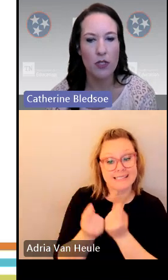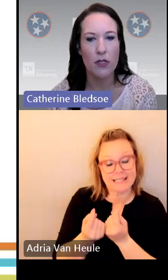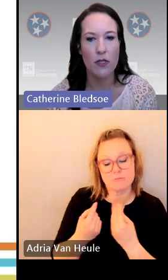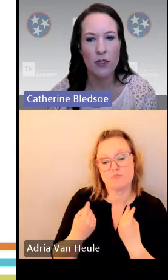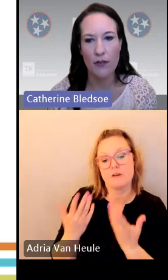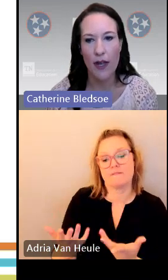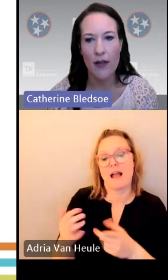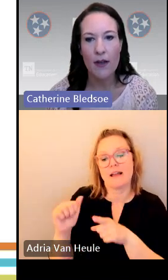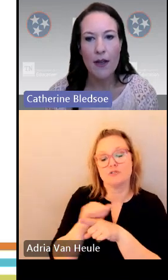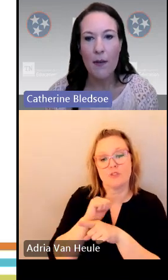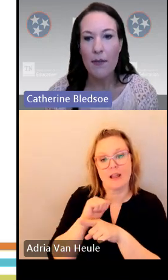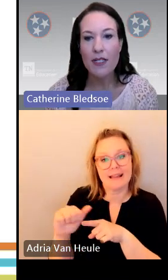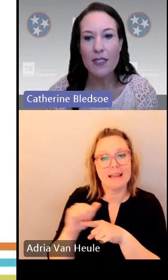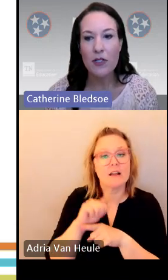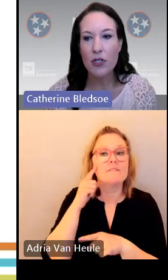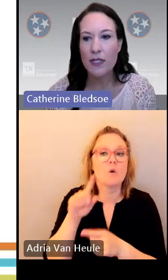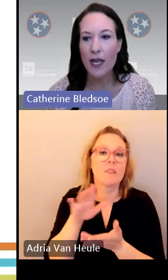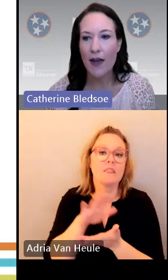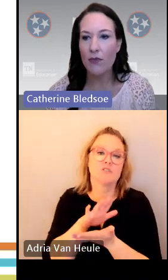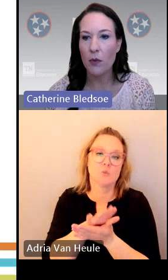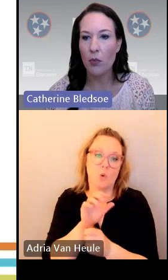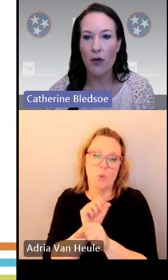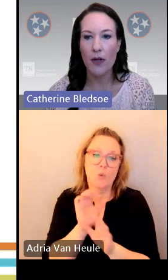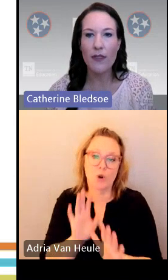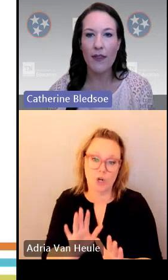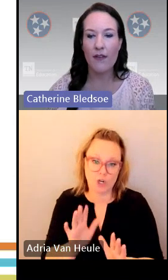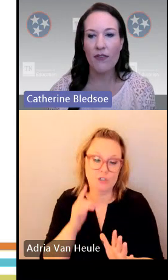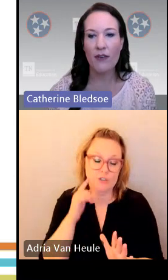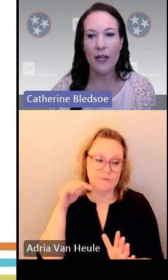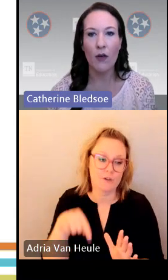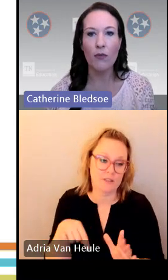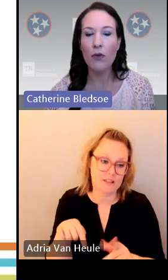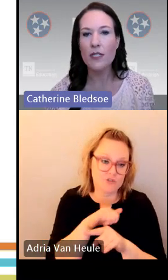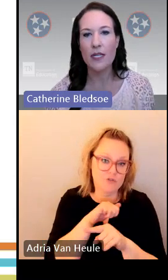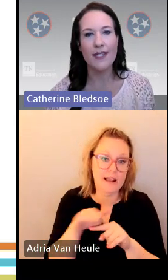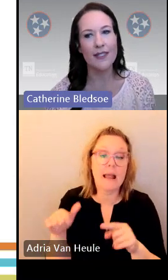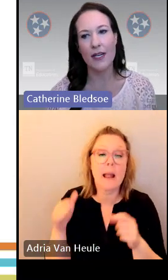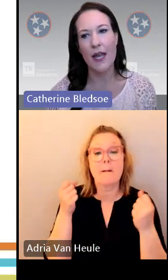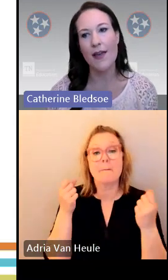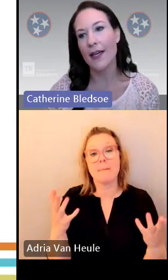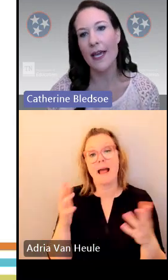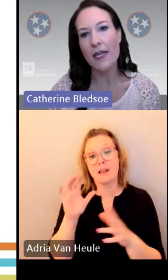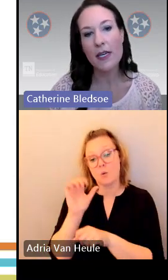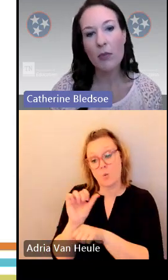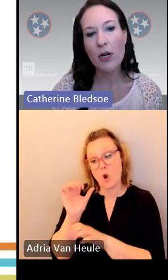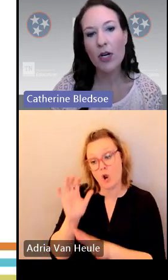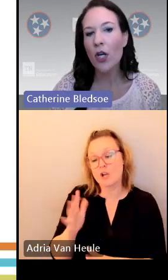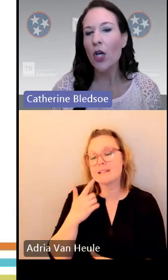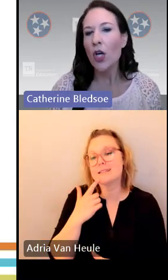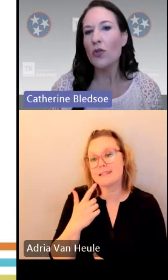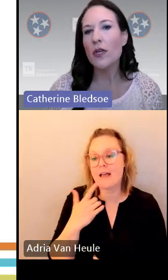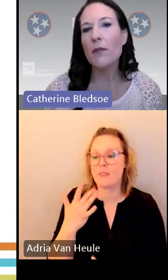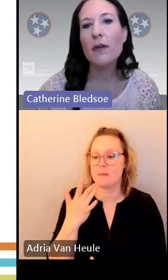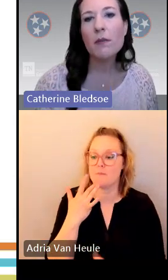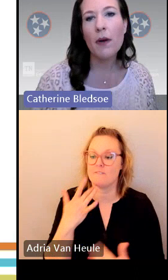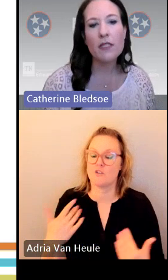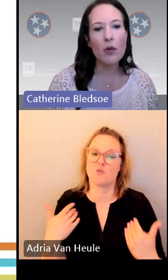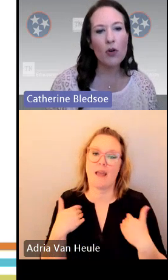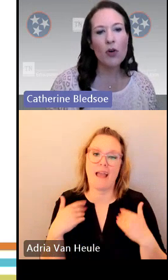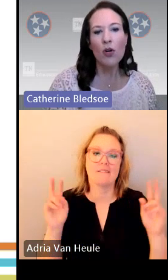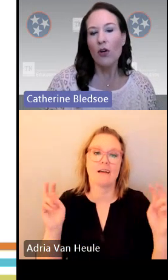personnel on administering the survey. Many districts have reported that they have found it helpful to designate a gatekeeper who's